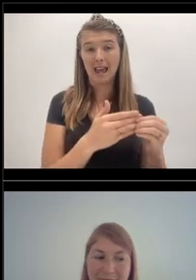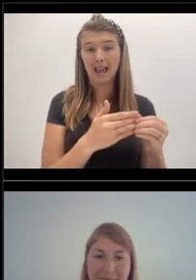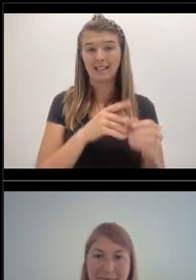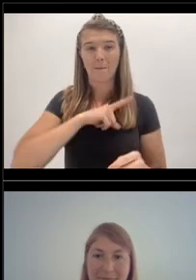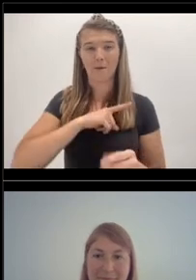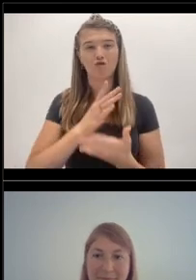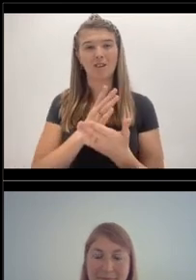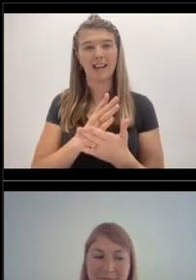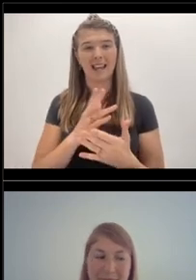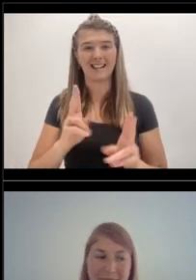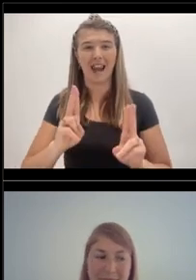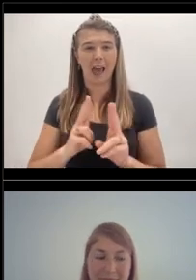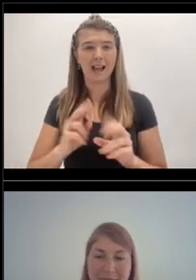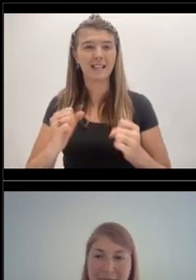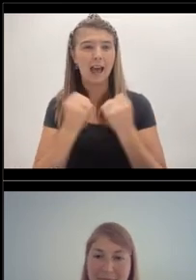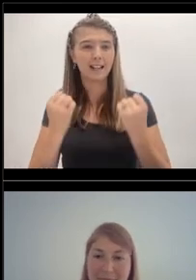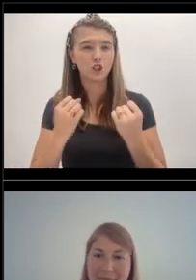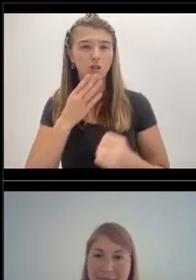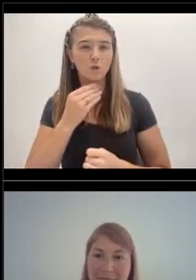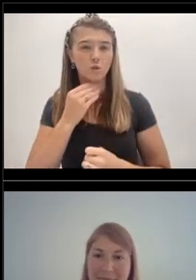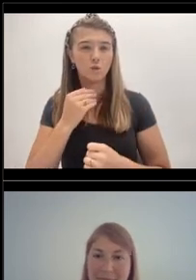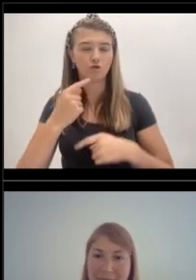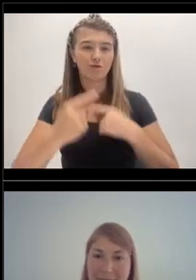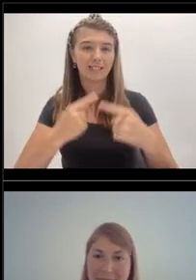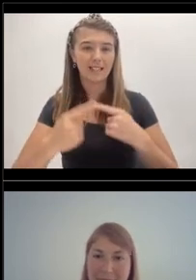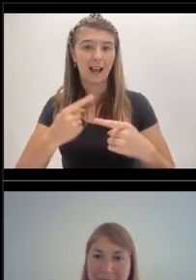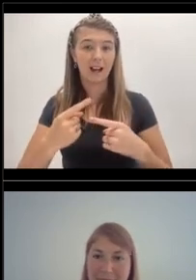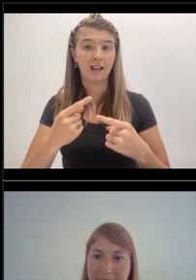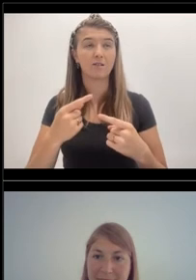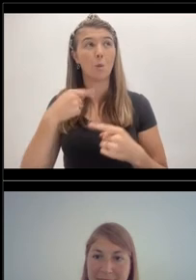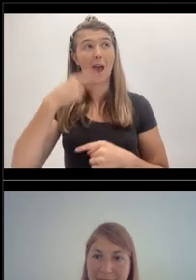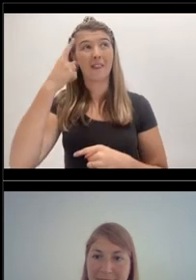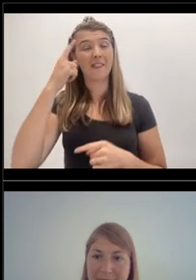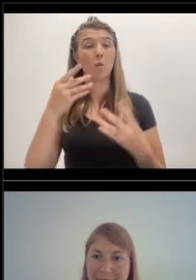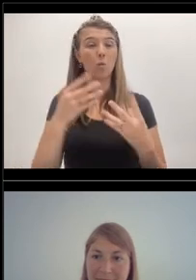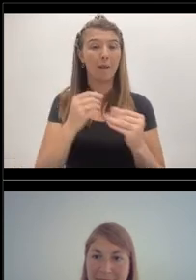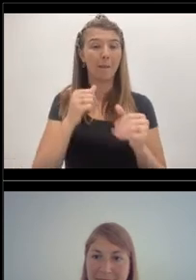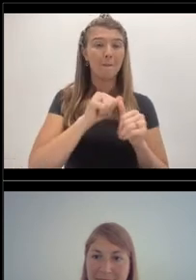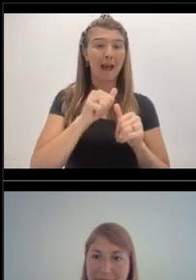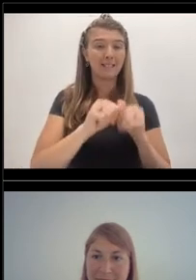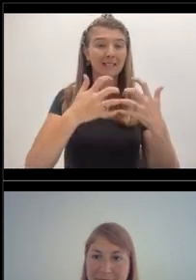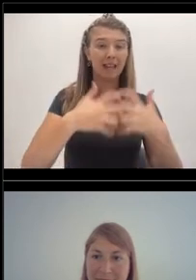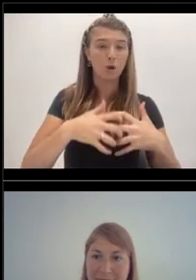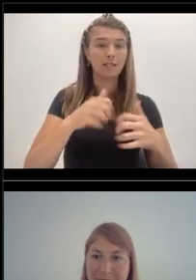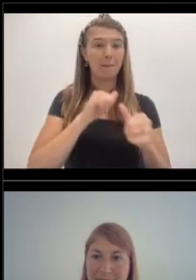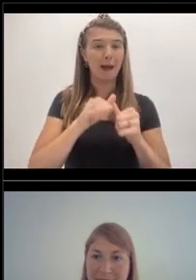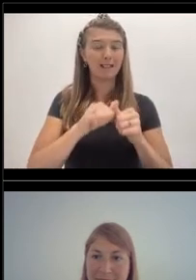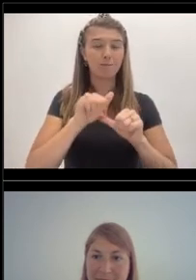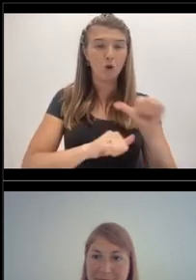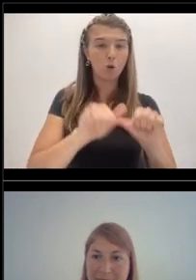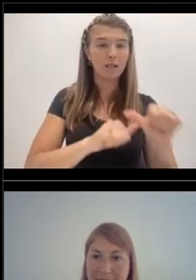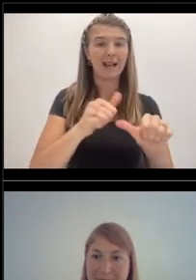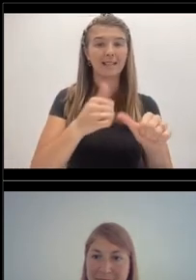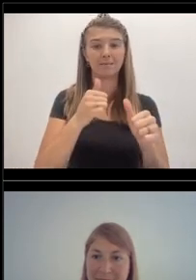way of recycling. And we can, with better technologies, with better processes in place, with better segregation, we can chase